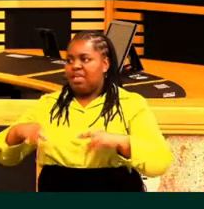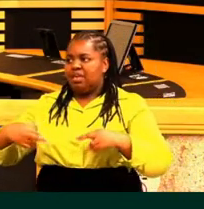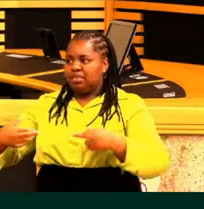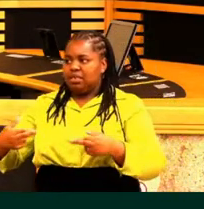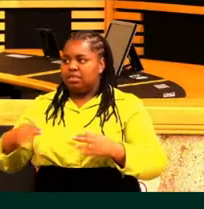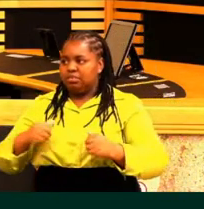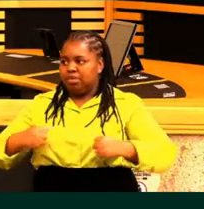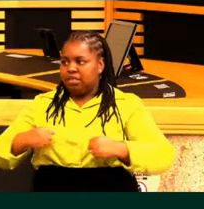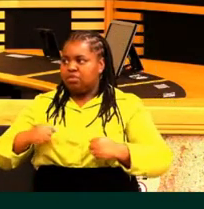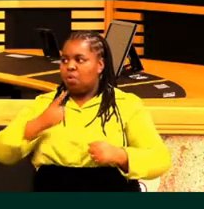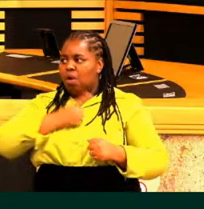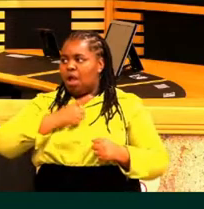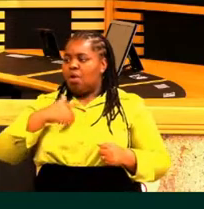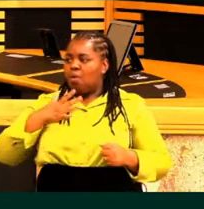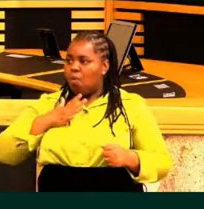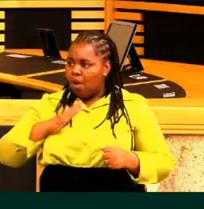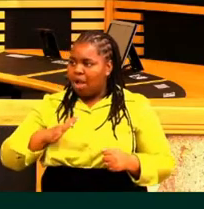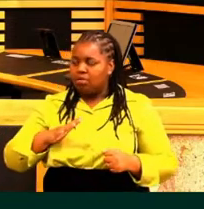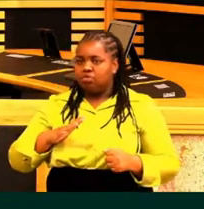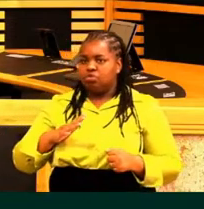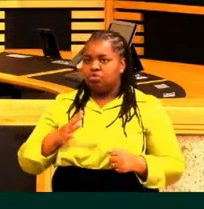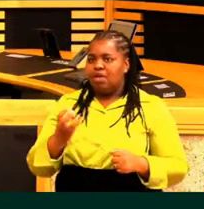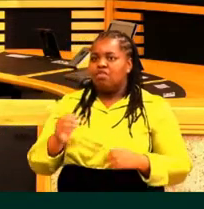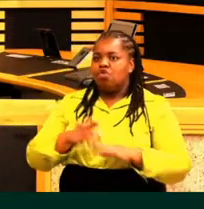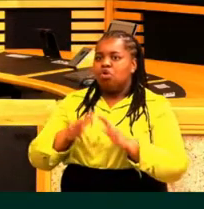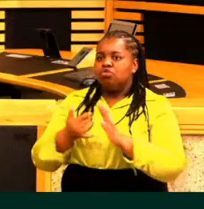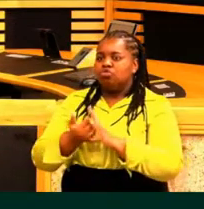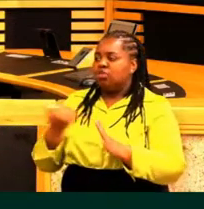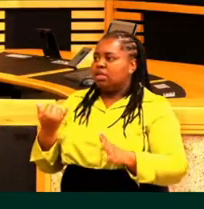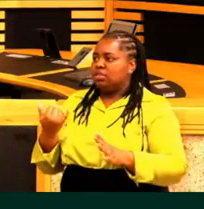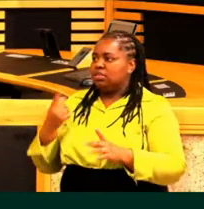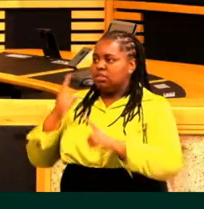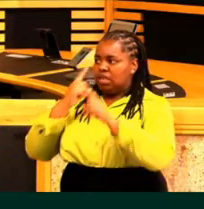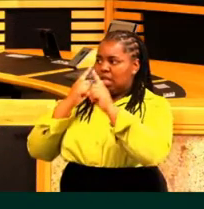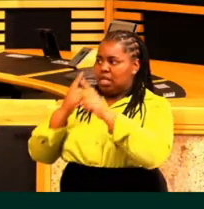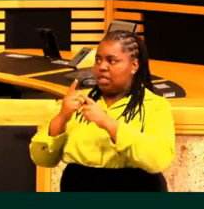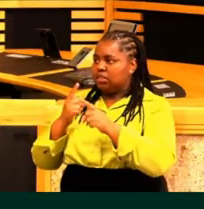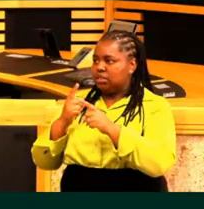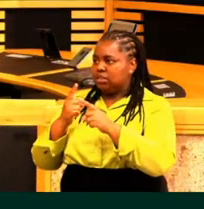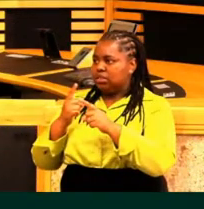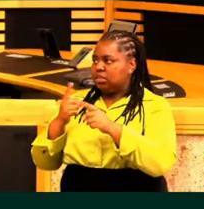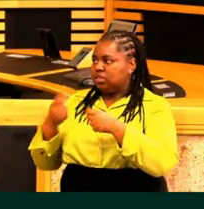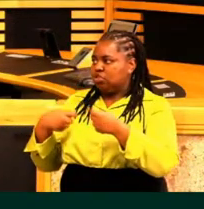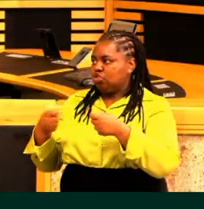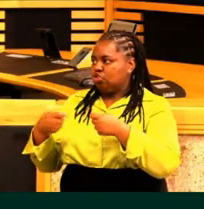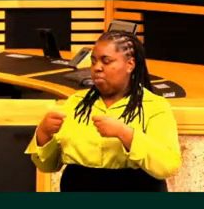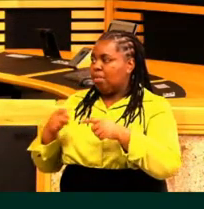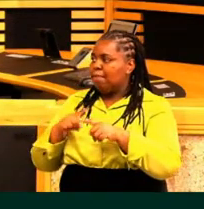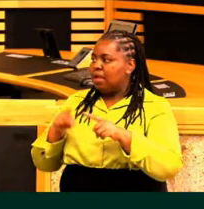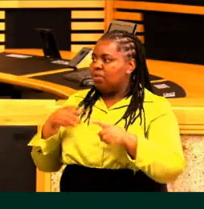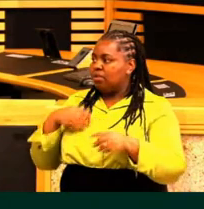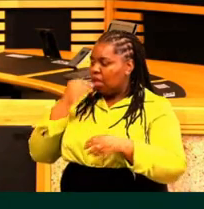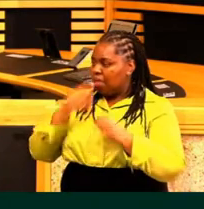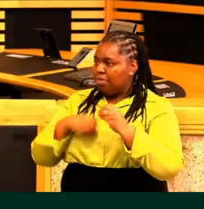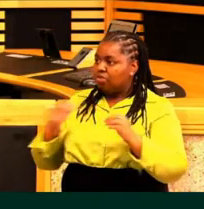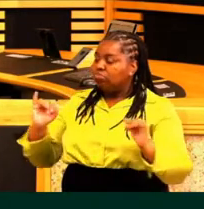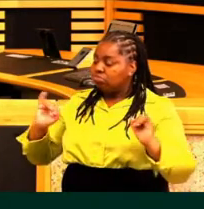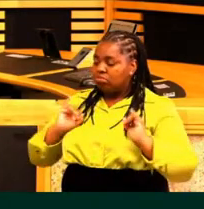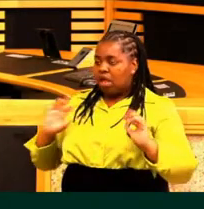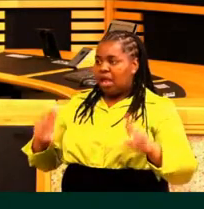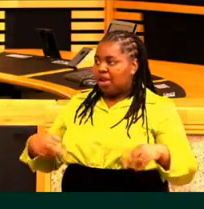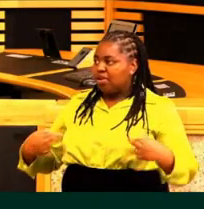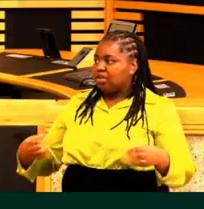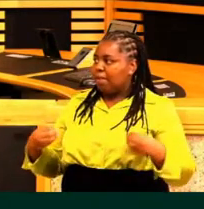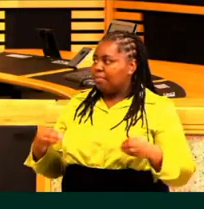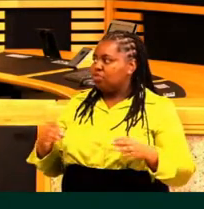because we want to have not to just to go and and Target the the spaza shops and we are talking about serious retail